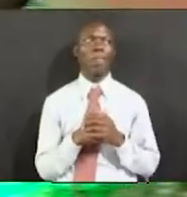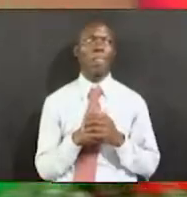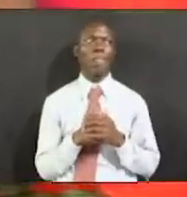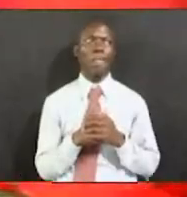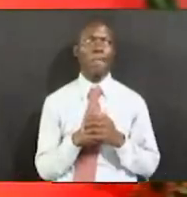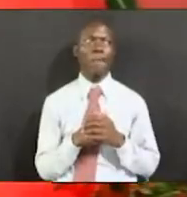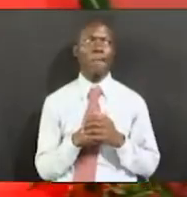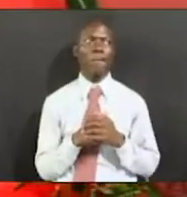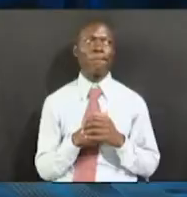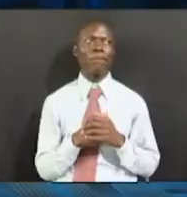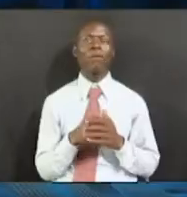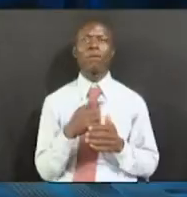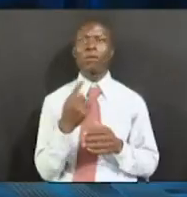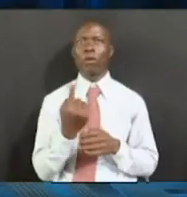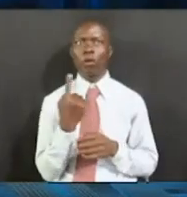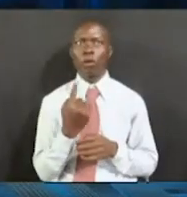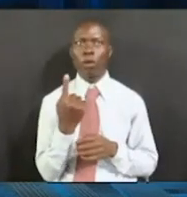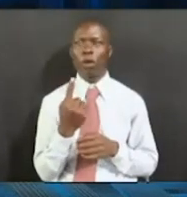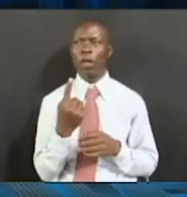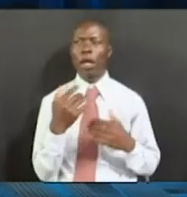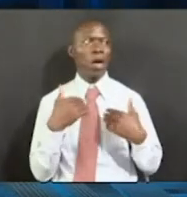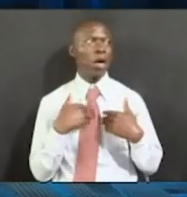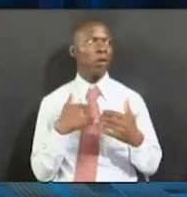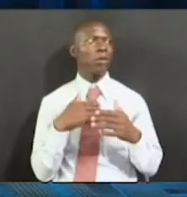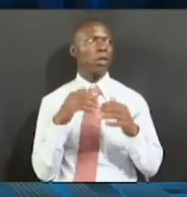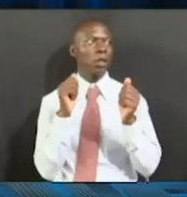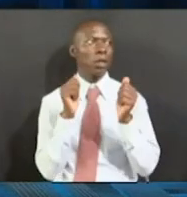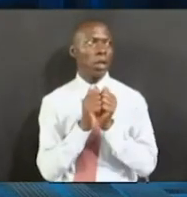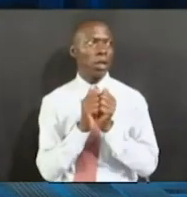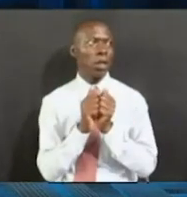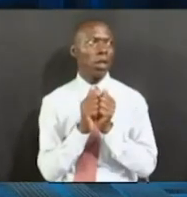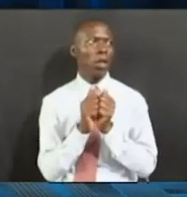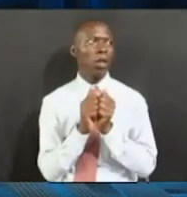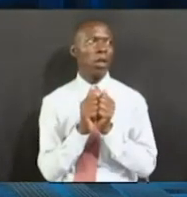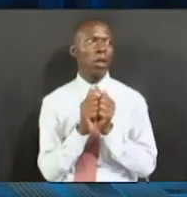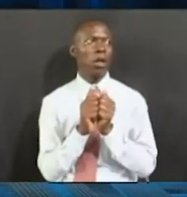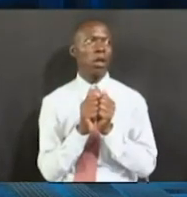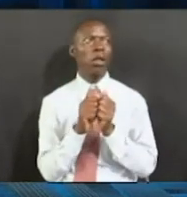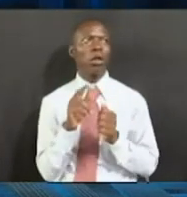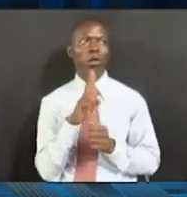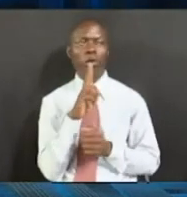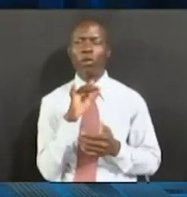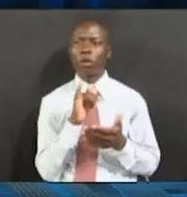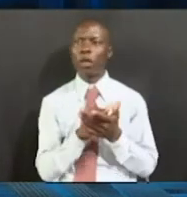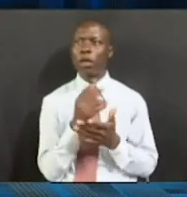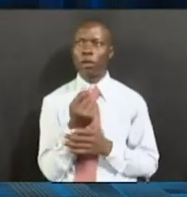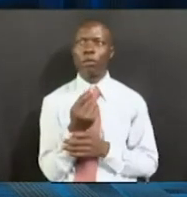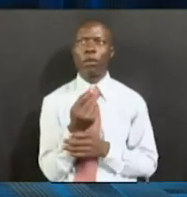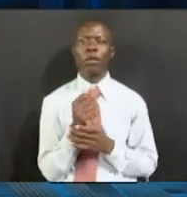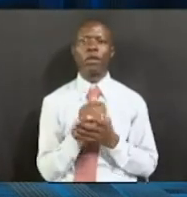Even if you're only earning 10,000, use that money wisely.